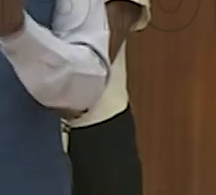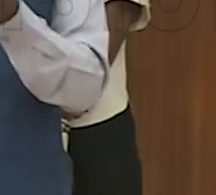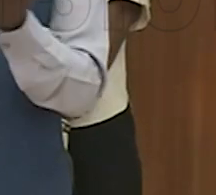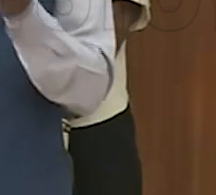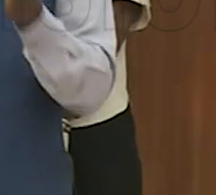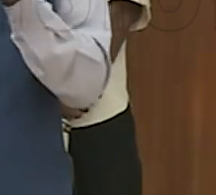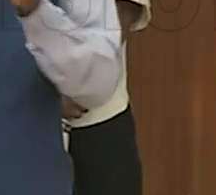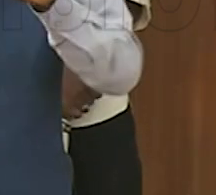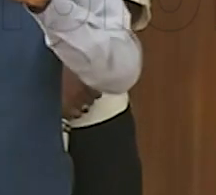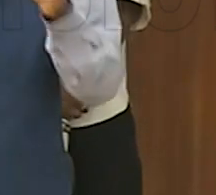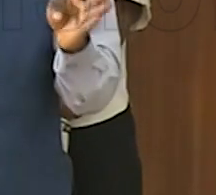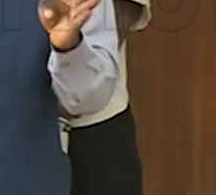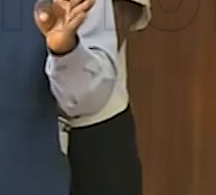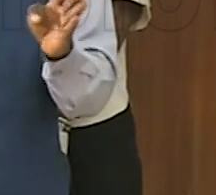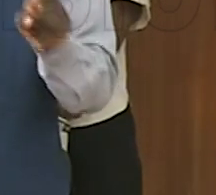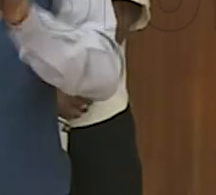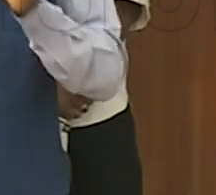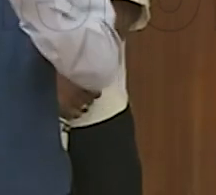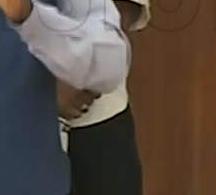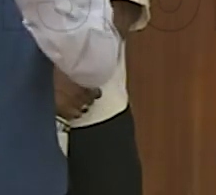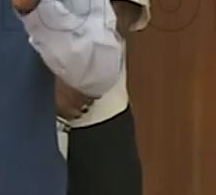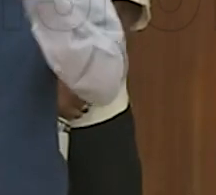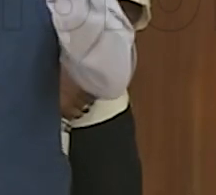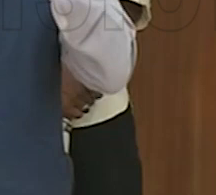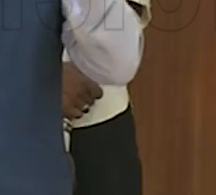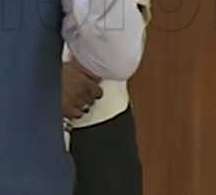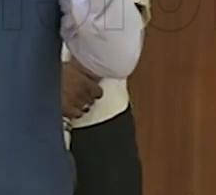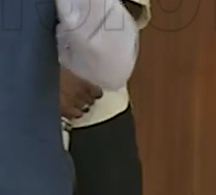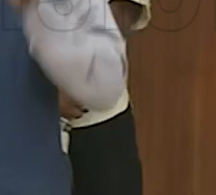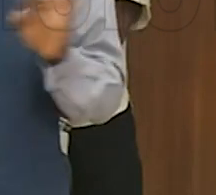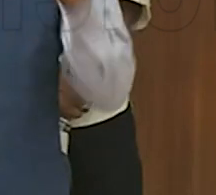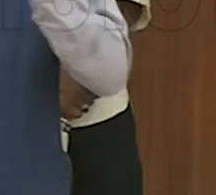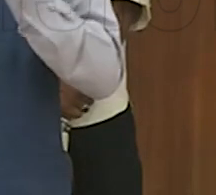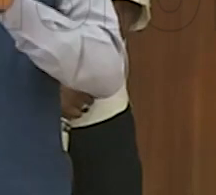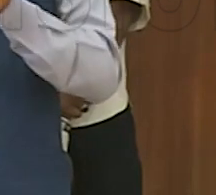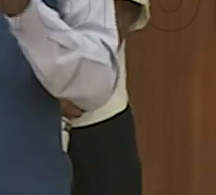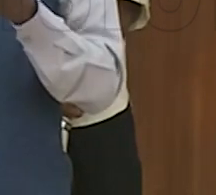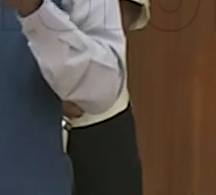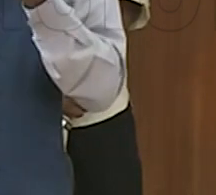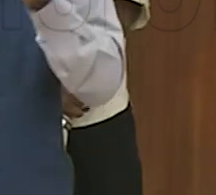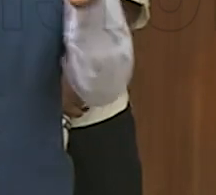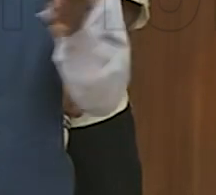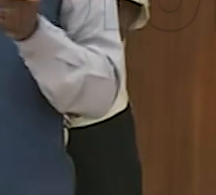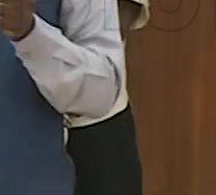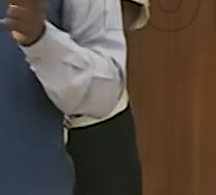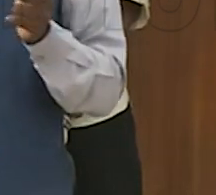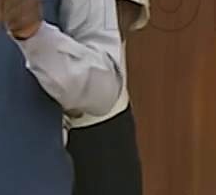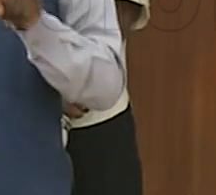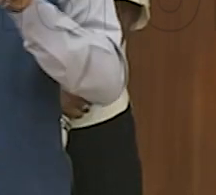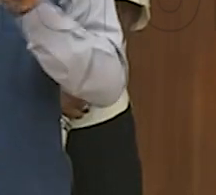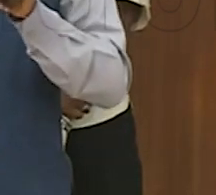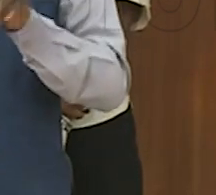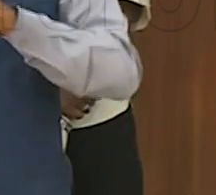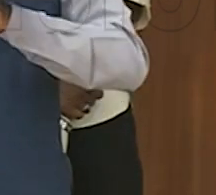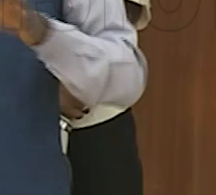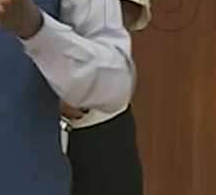of schools. We have emphasized the wearing of masks in public places, and that you should not share